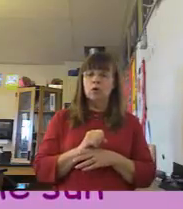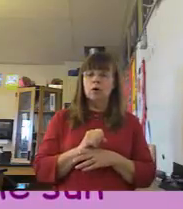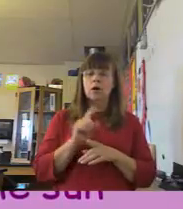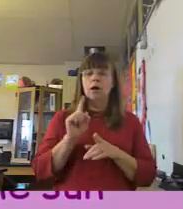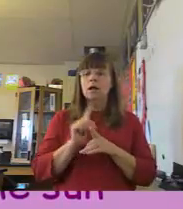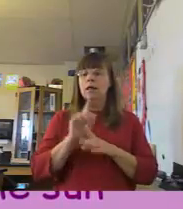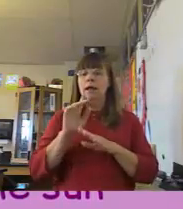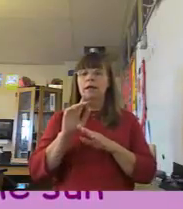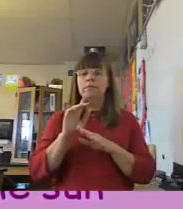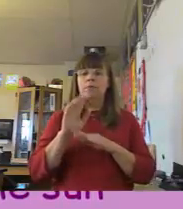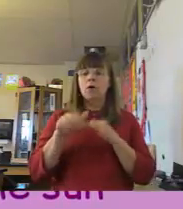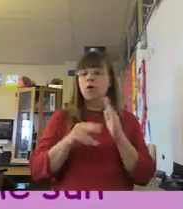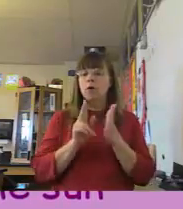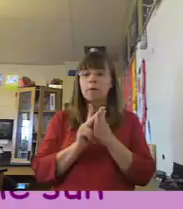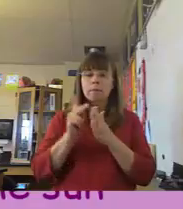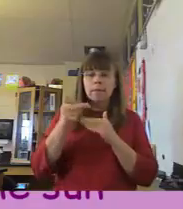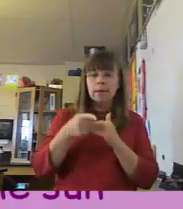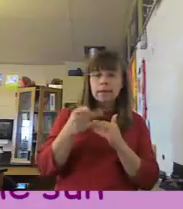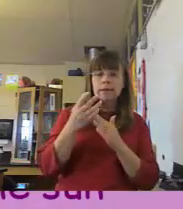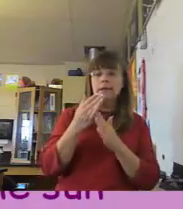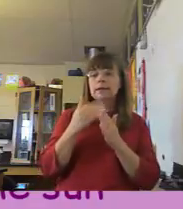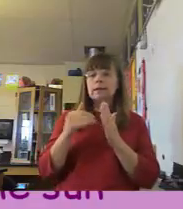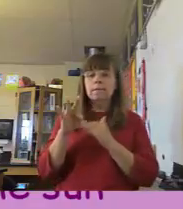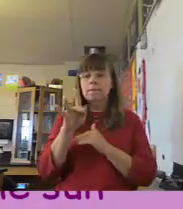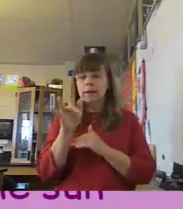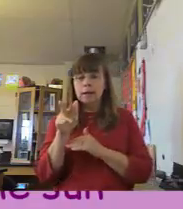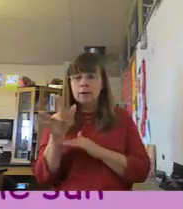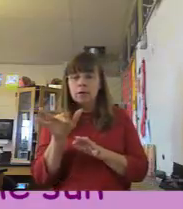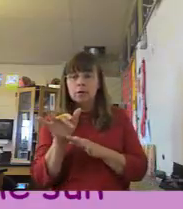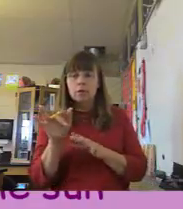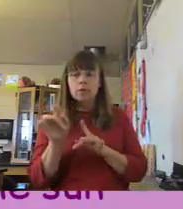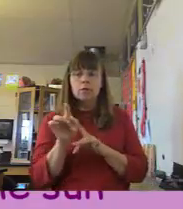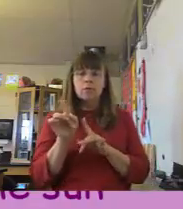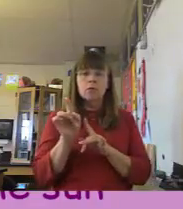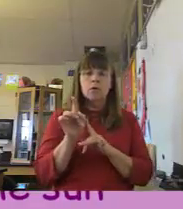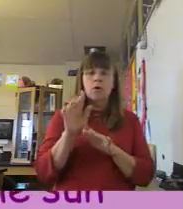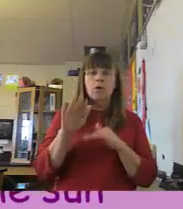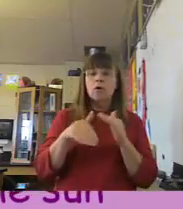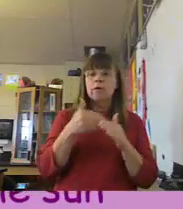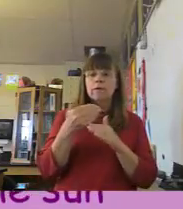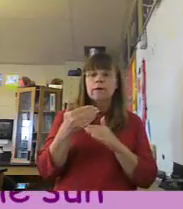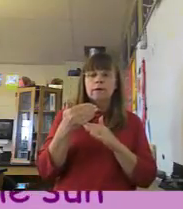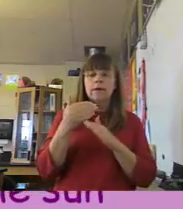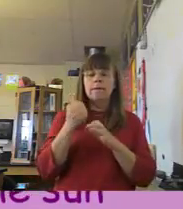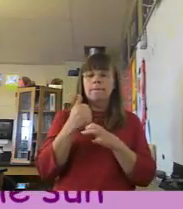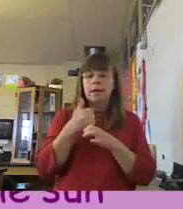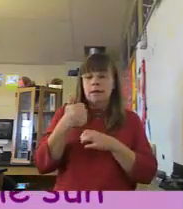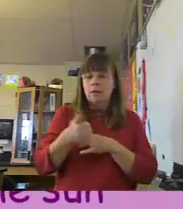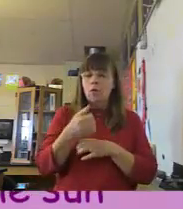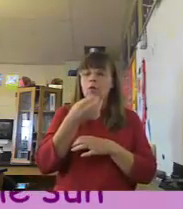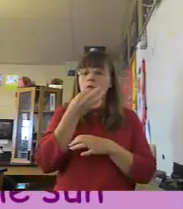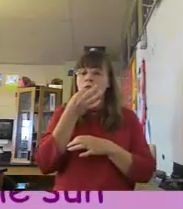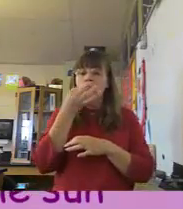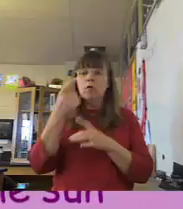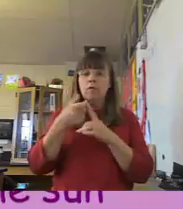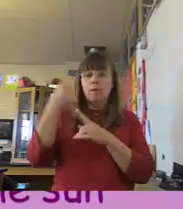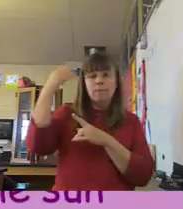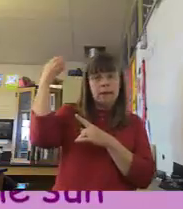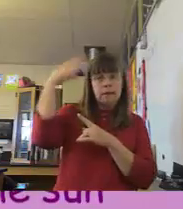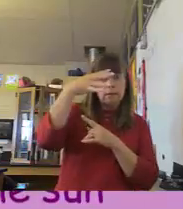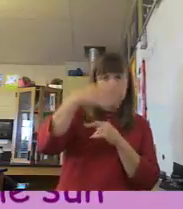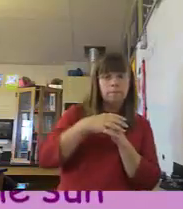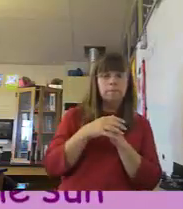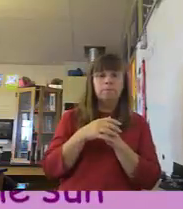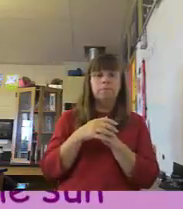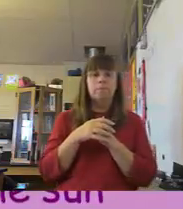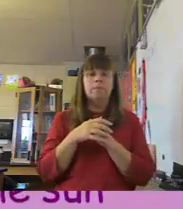the plants. Some bacteria do this too. So those would be the producers. They make their own food. They don't have to eat anything else